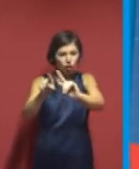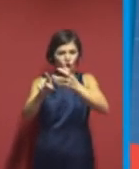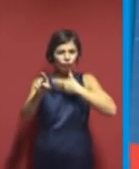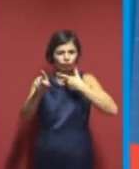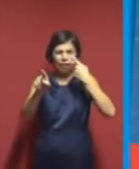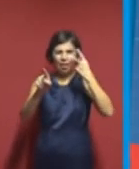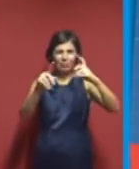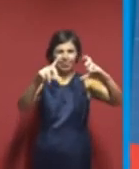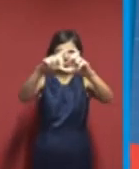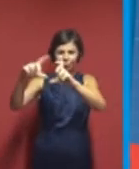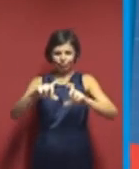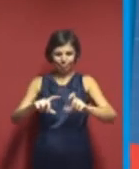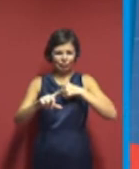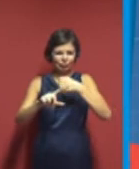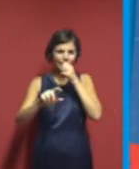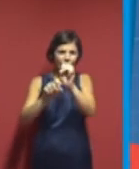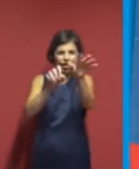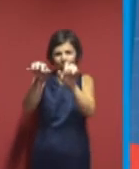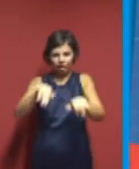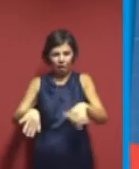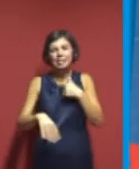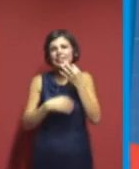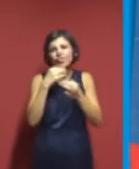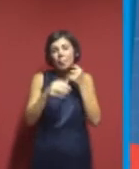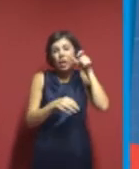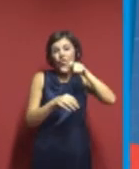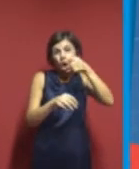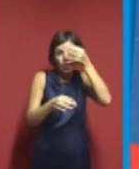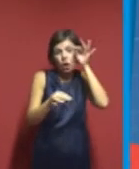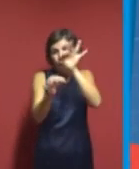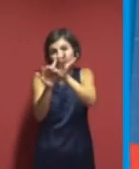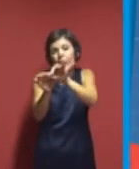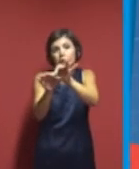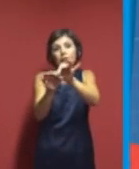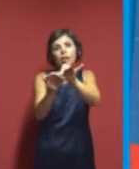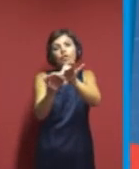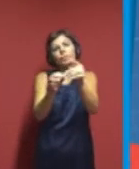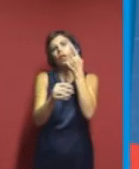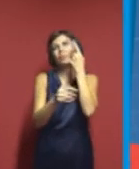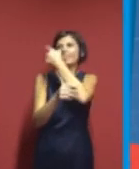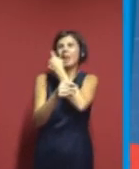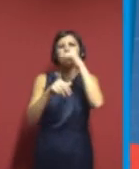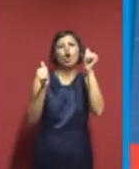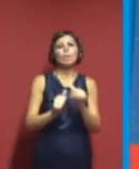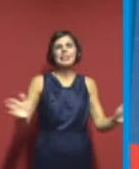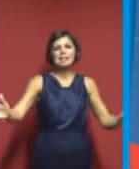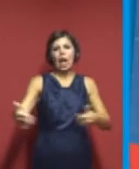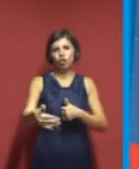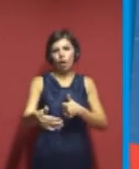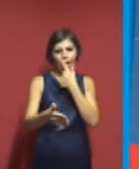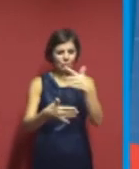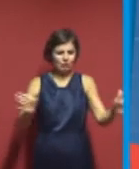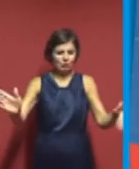society creates and desires and rewards into the full spectrum of what we can actually imagine and do.